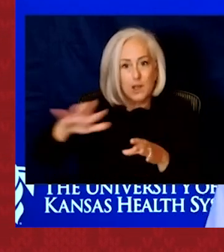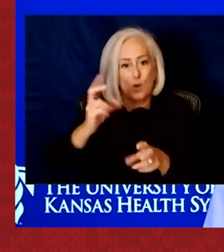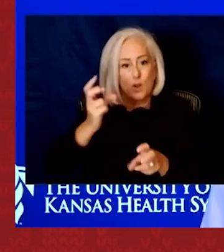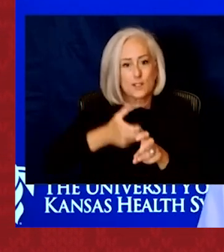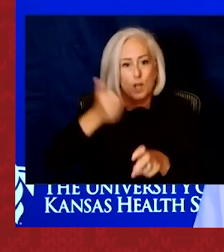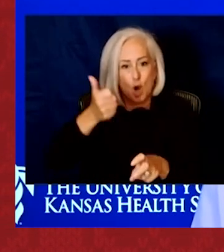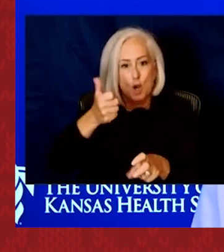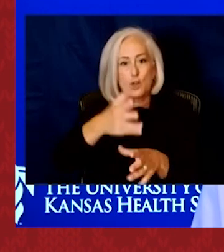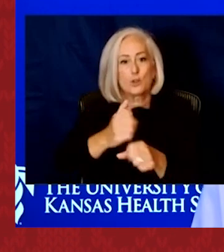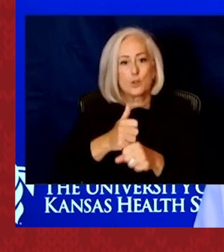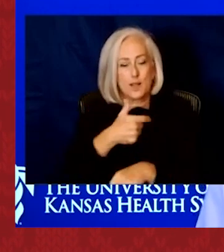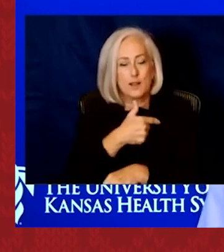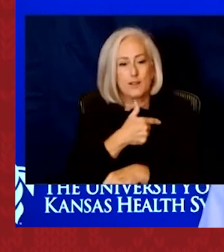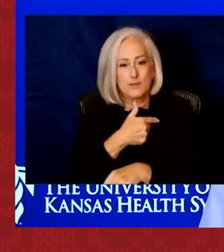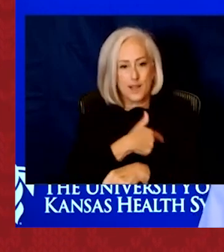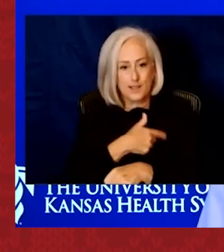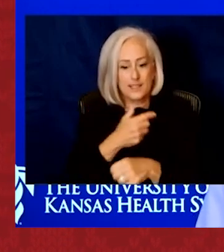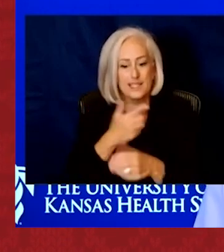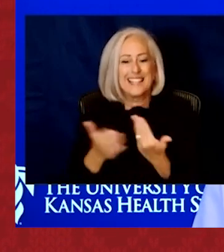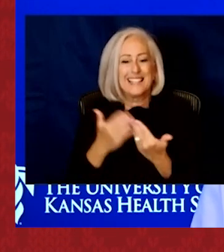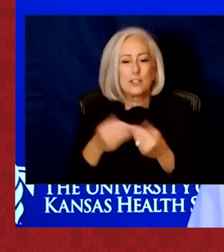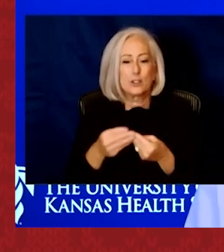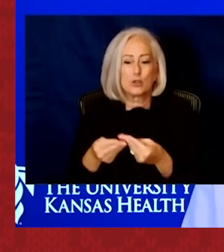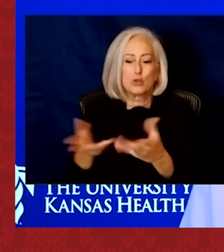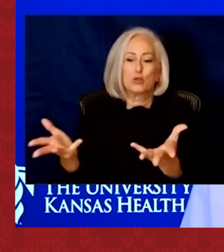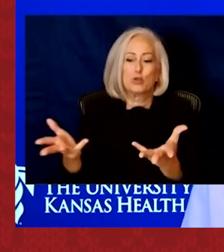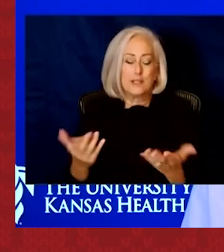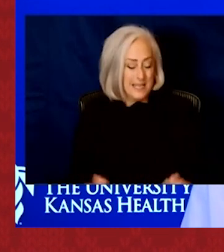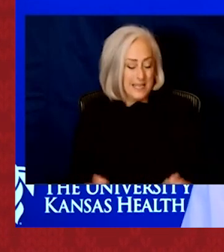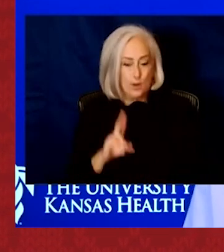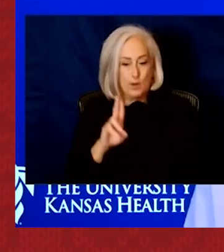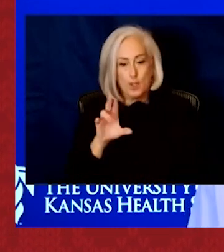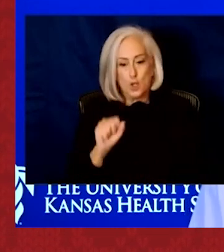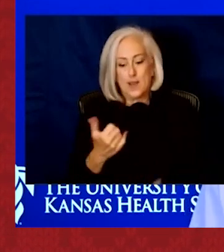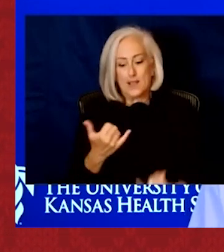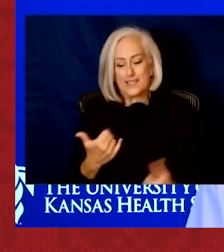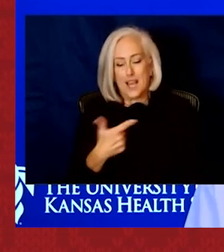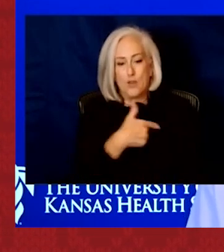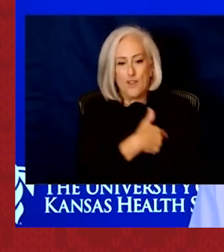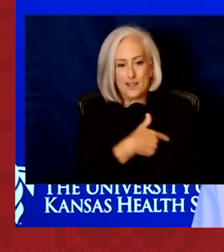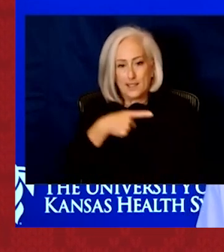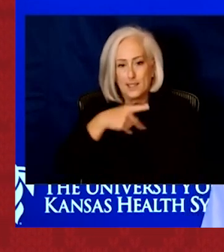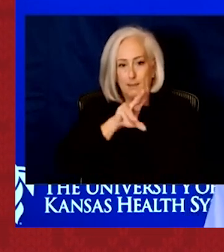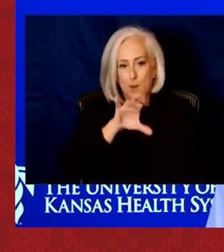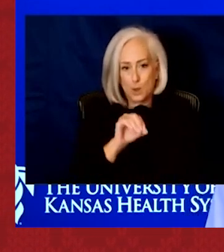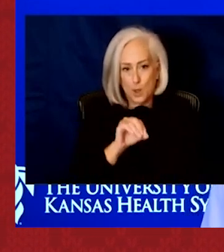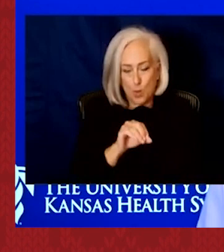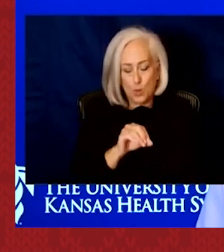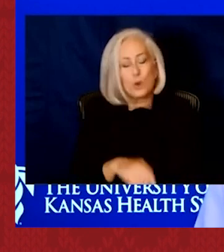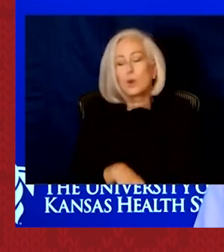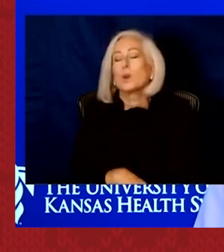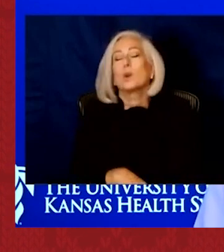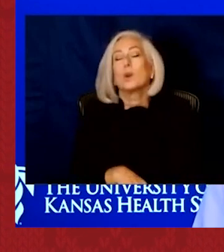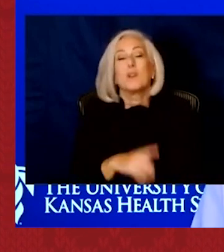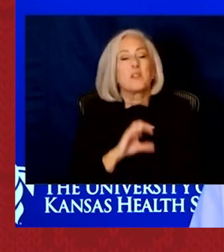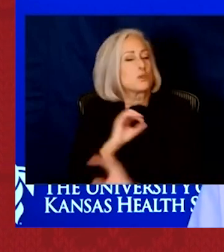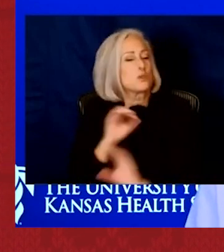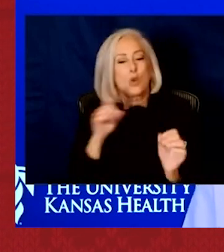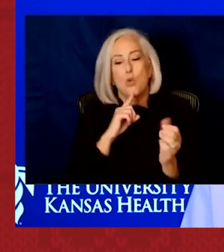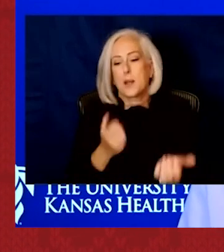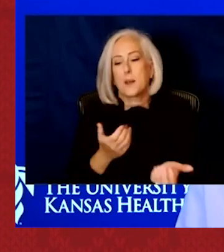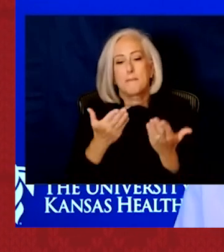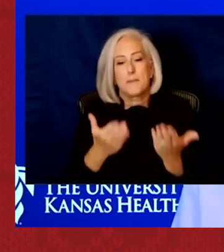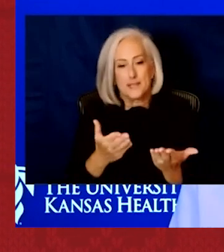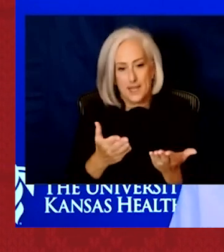Right now in the United States we use the injectable type, but there's no recommendation right now for polio vaccine. If you've had the vaccine, you will